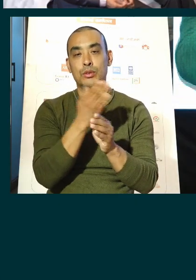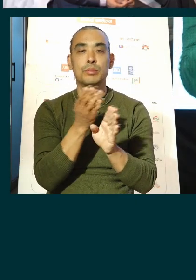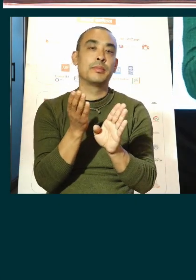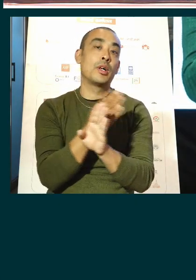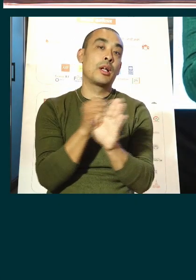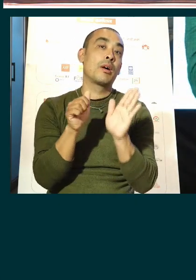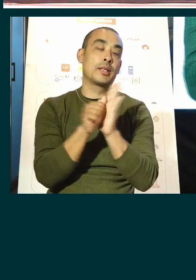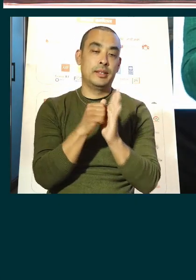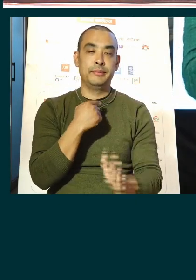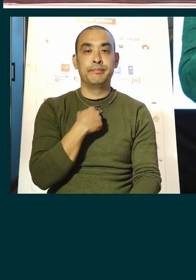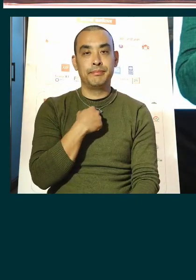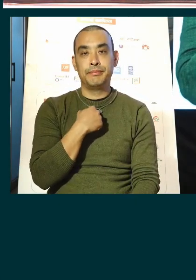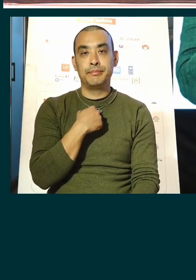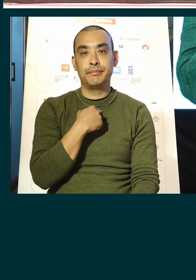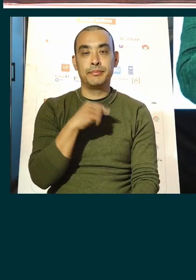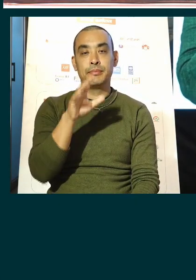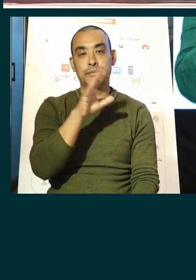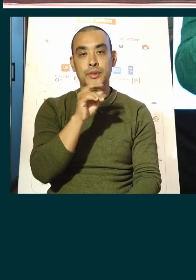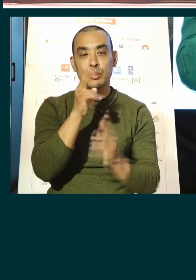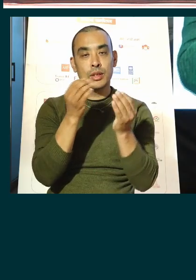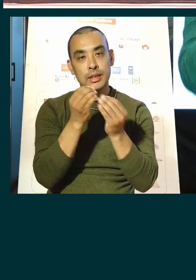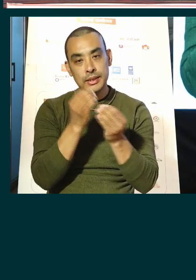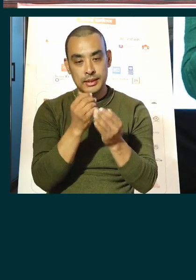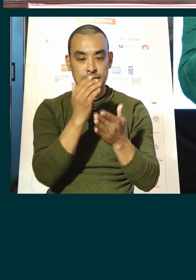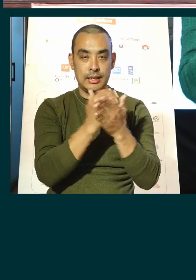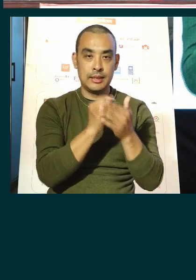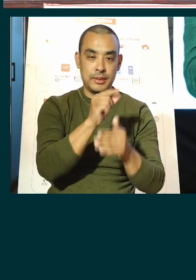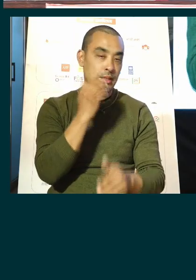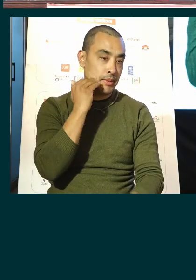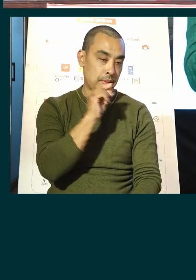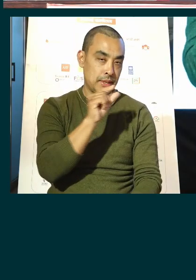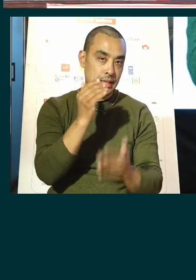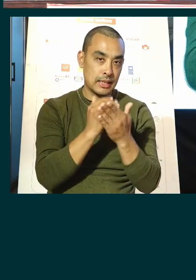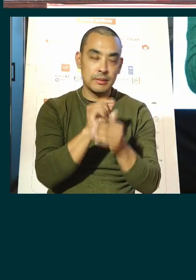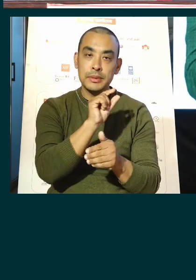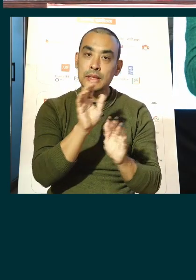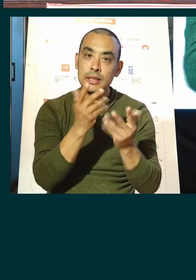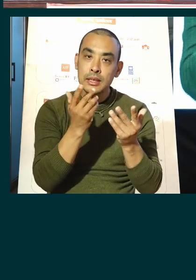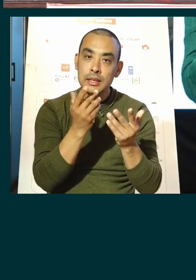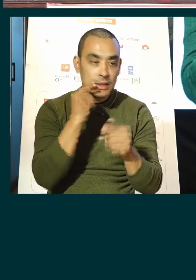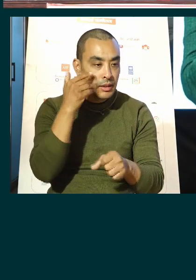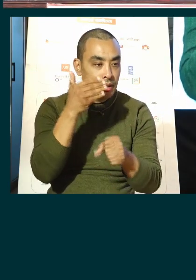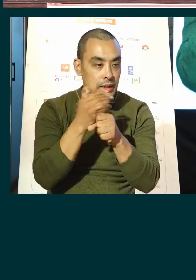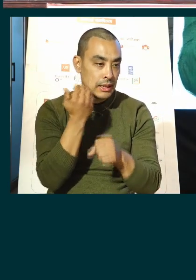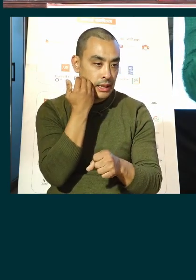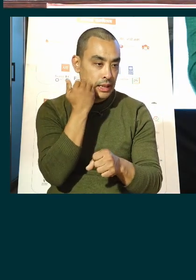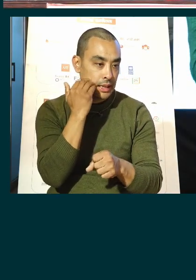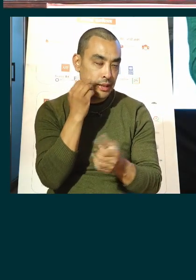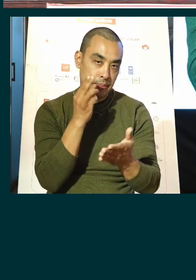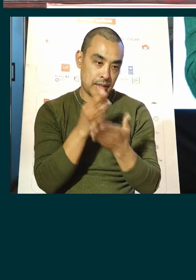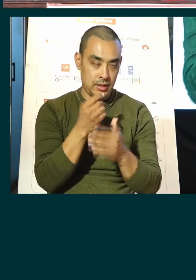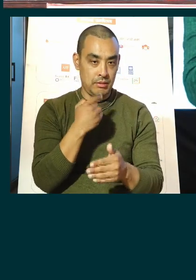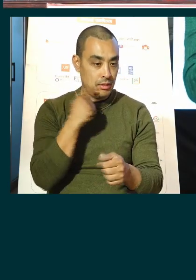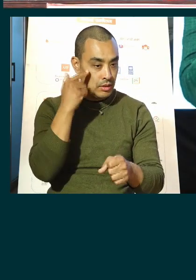presentation. So when we talk about the programming for the girls, we normally talk and target girls only. But this is the first time